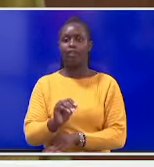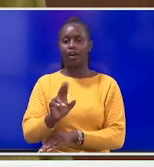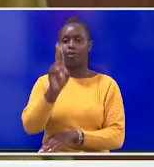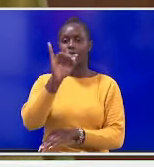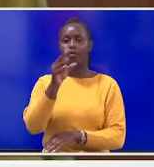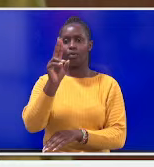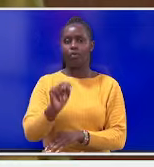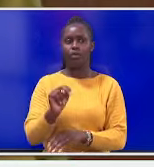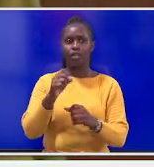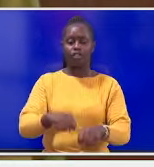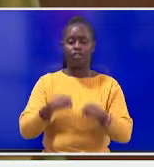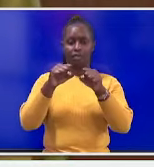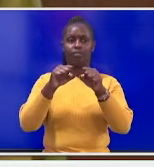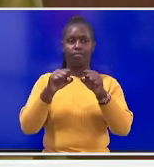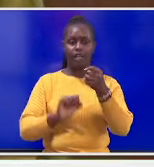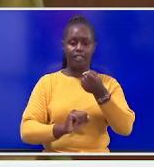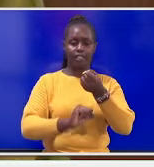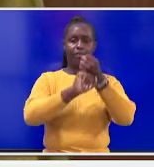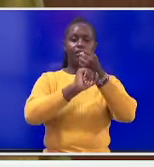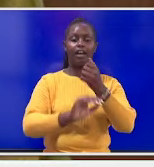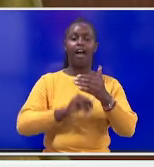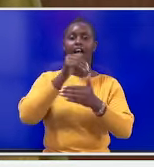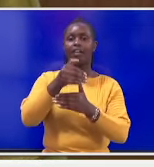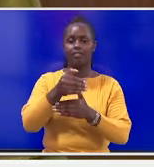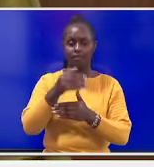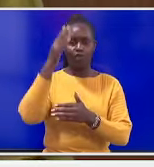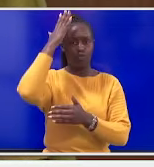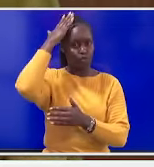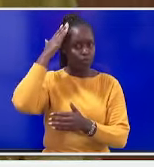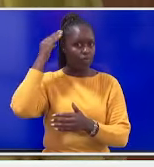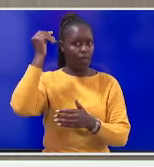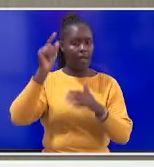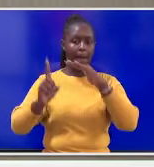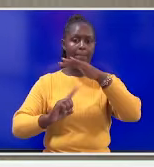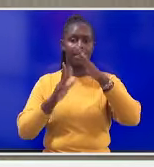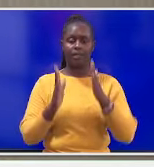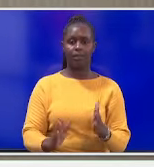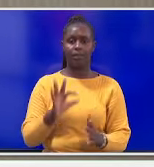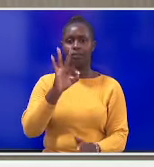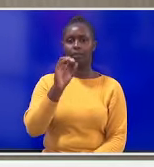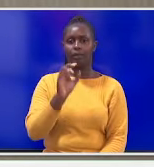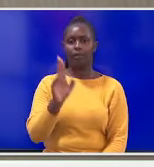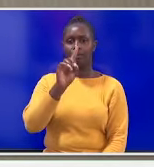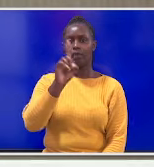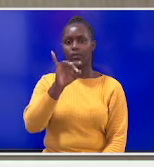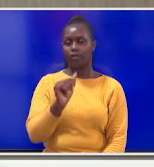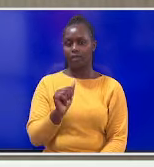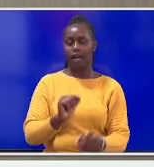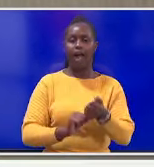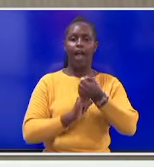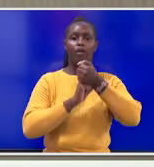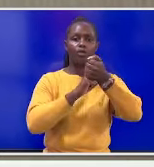chairmanship paid off after Somalia former Foreign Affairs Minister Fozia Yusuf endorsed Odinga's